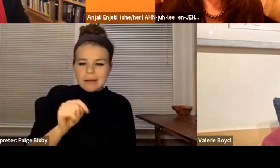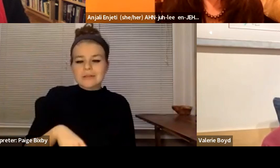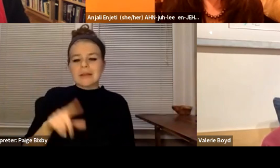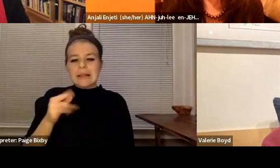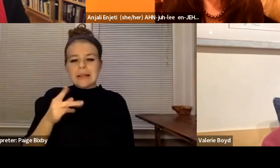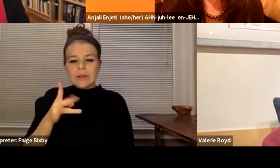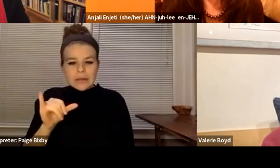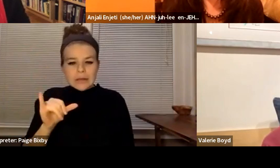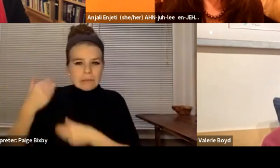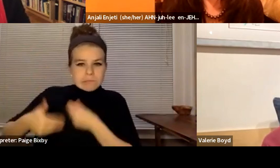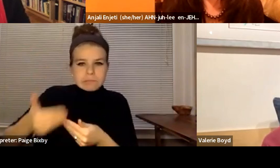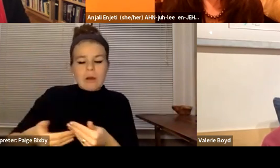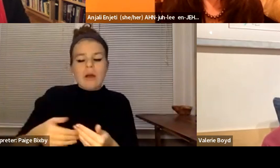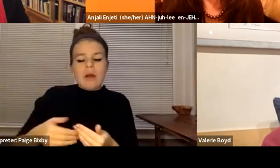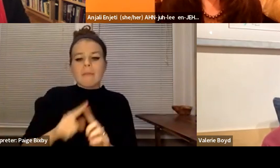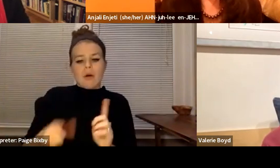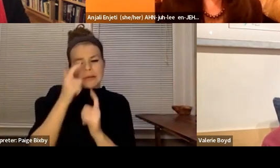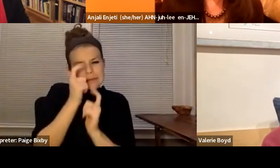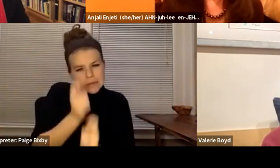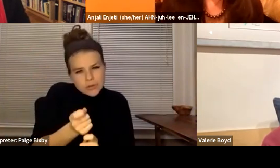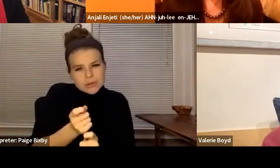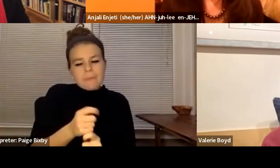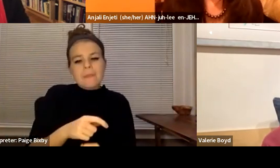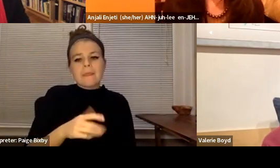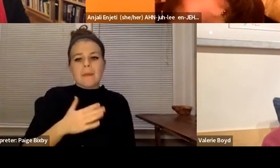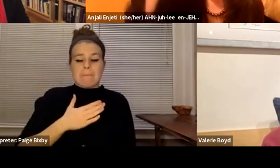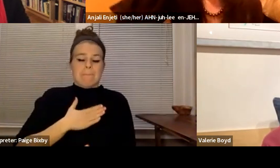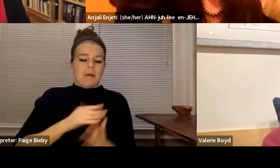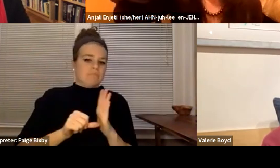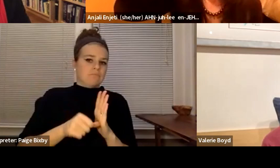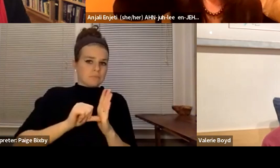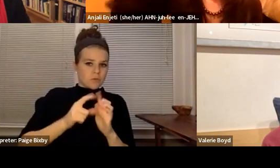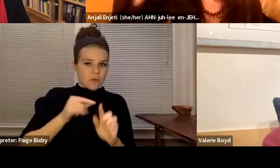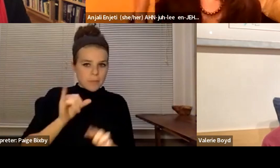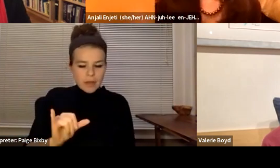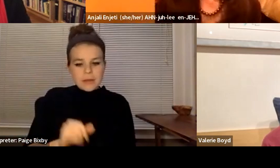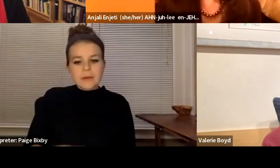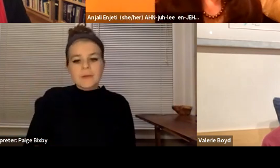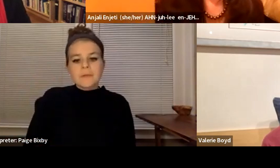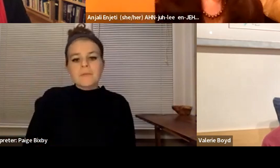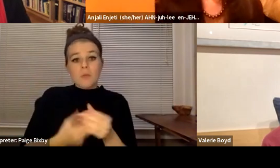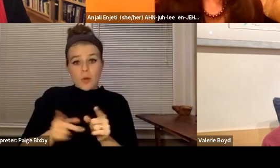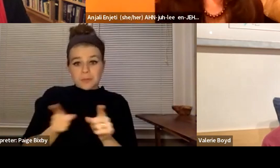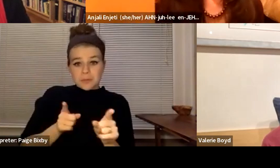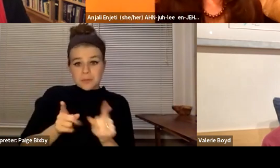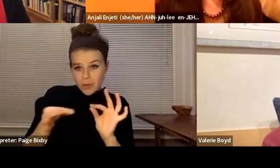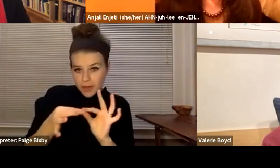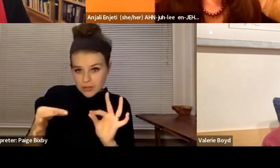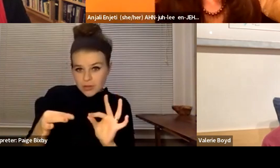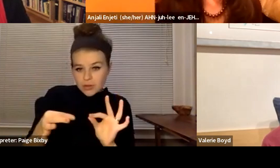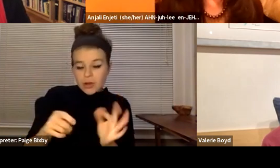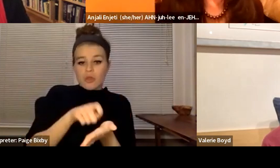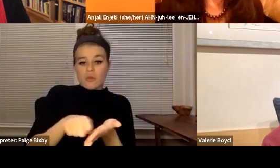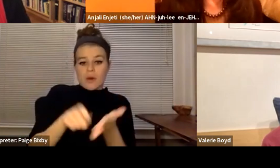was interesting about it, I think, is that, I think what I took away from it is that you both said that the writers who have